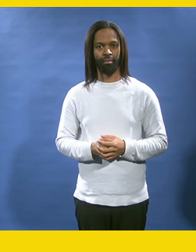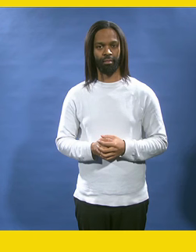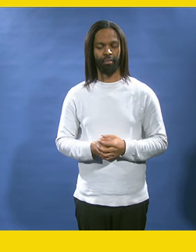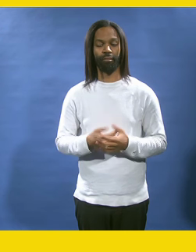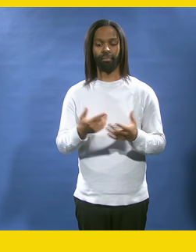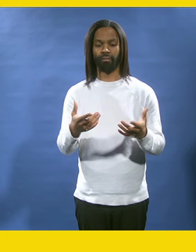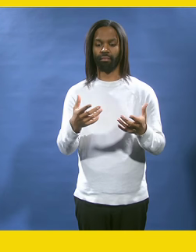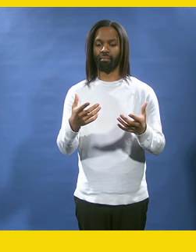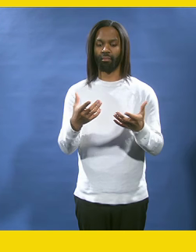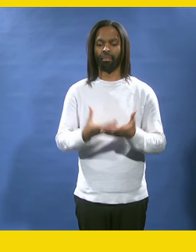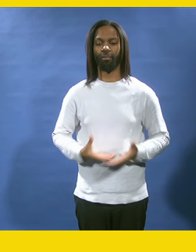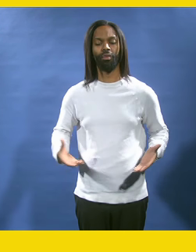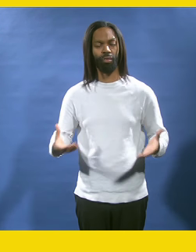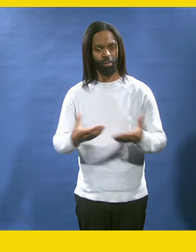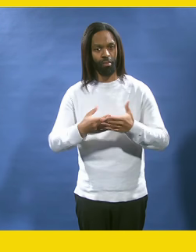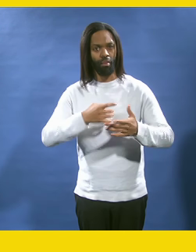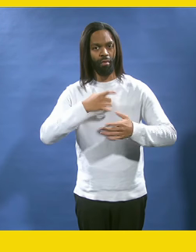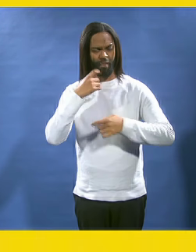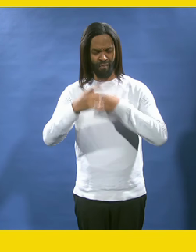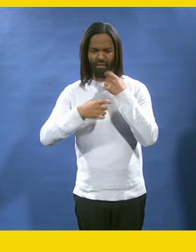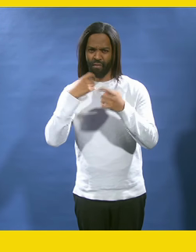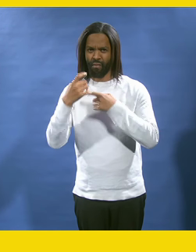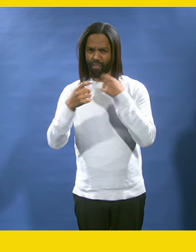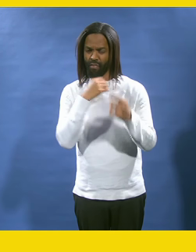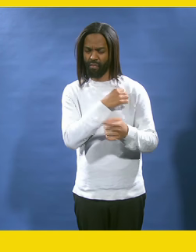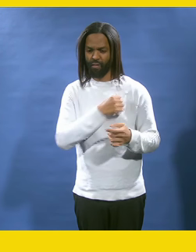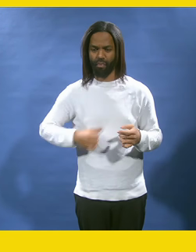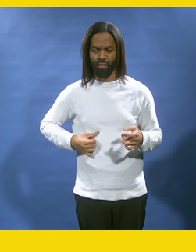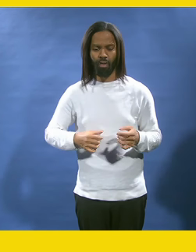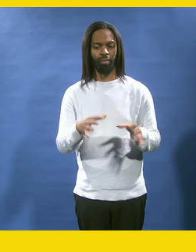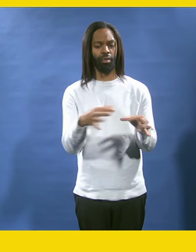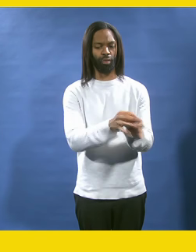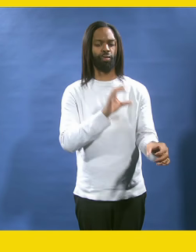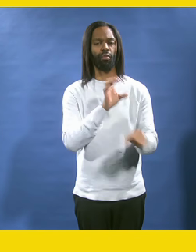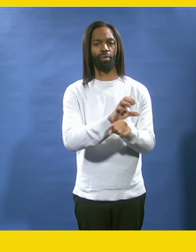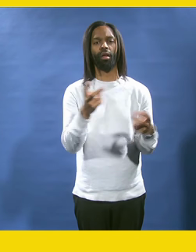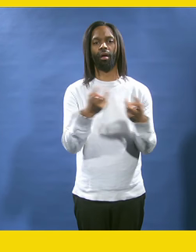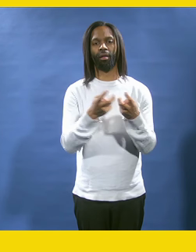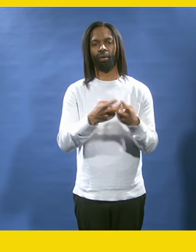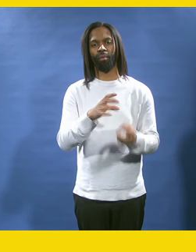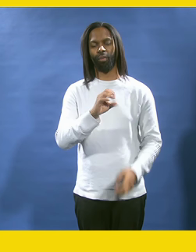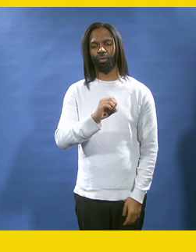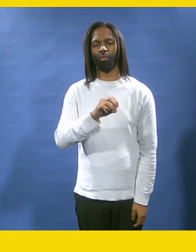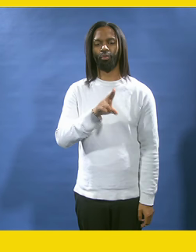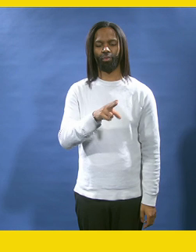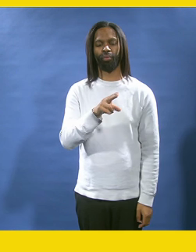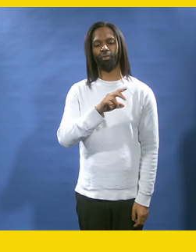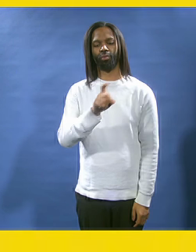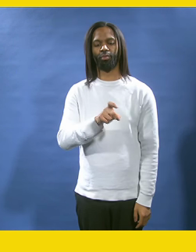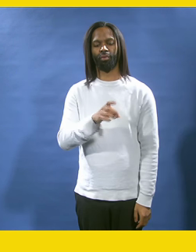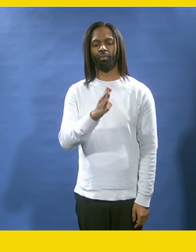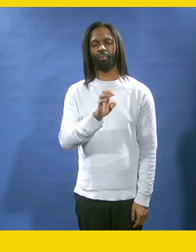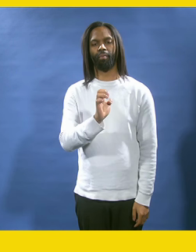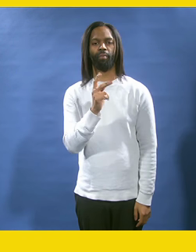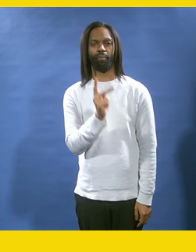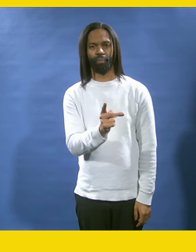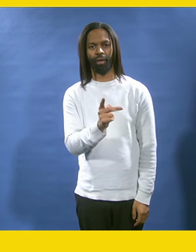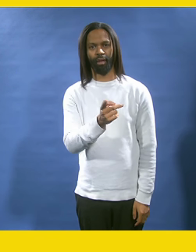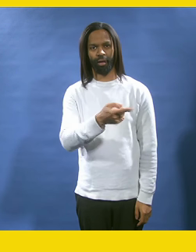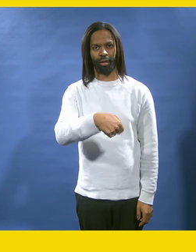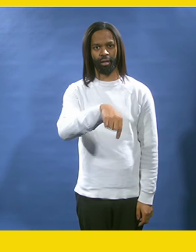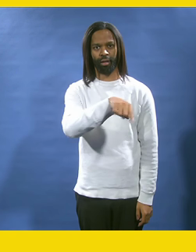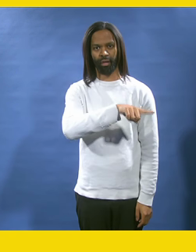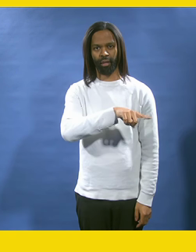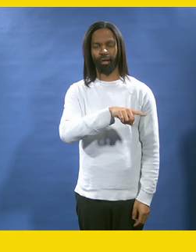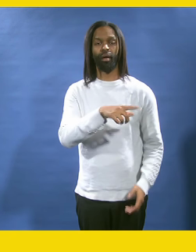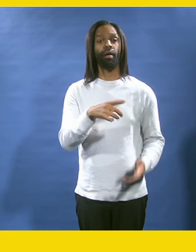of Afghanistan, Uzbek and Turkmen are being forcibly displaced from their house, their